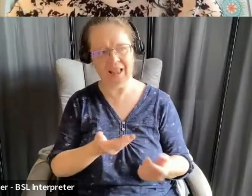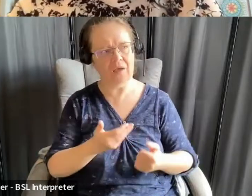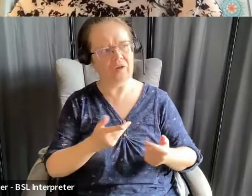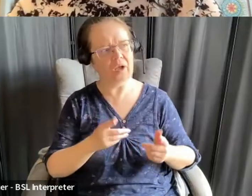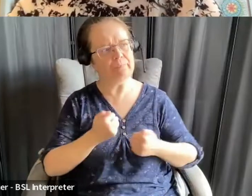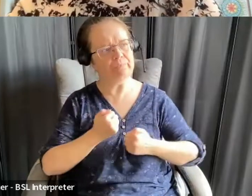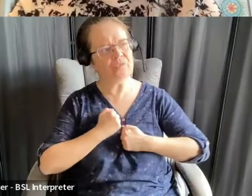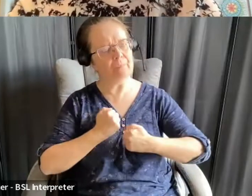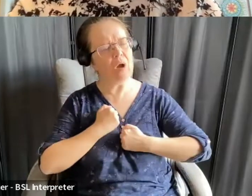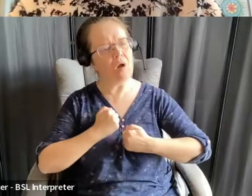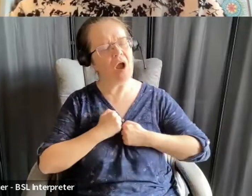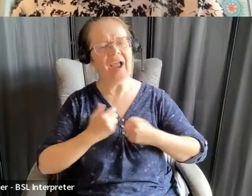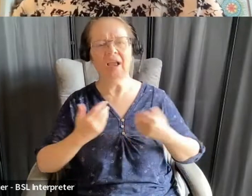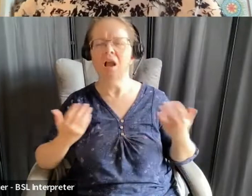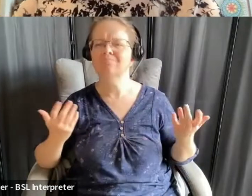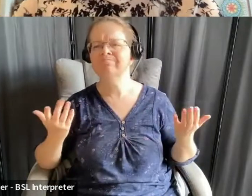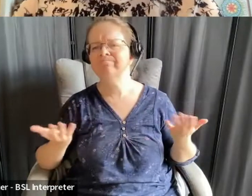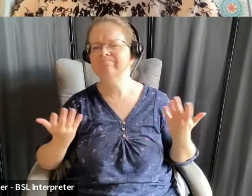my